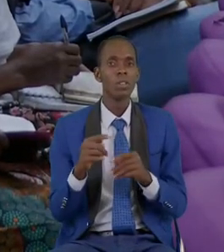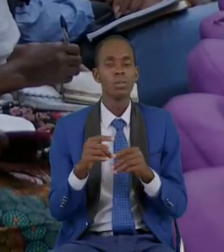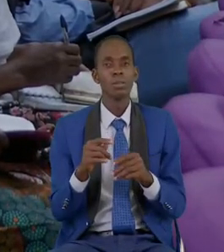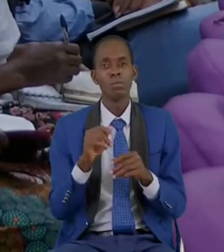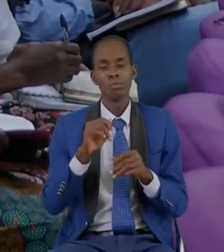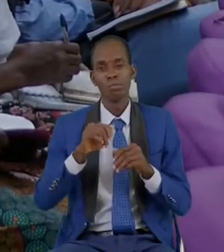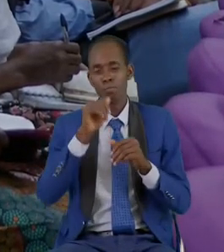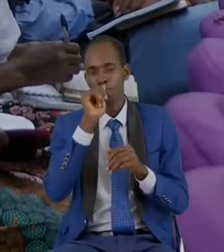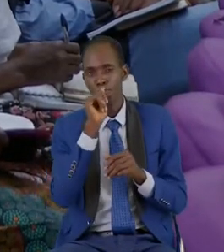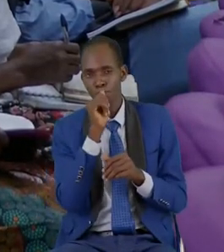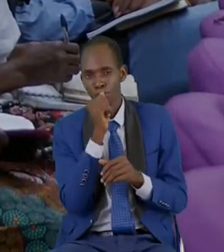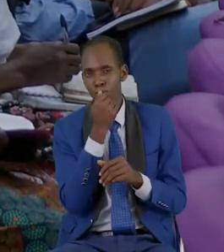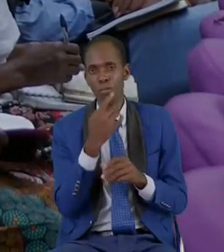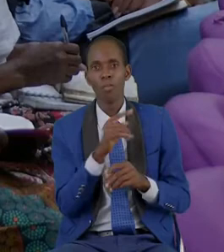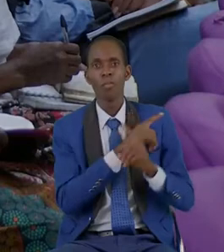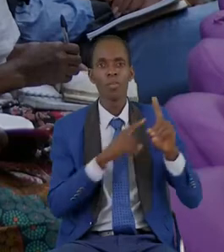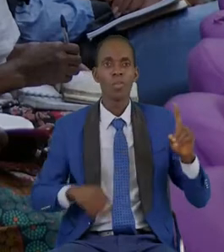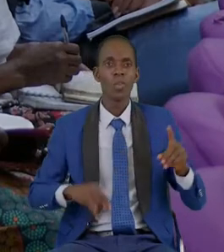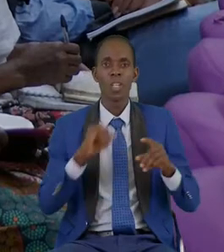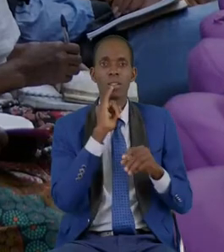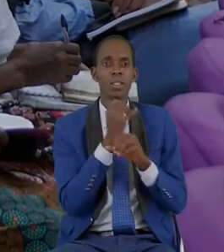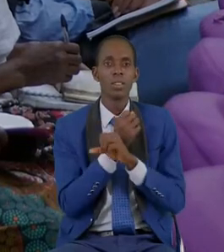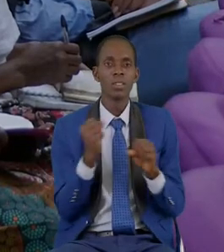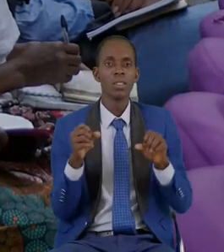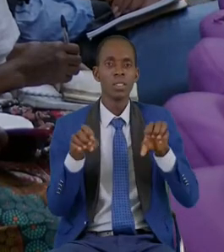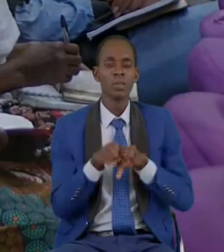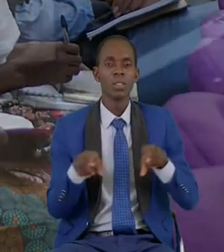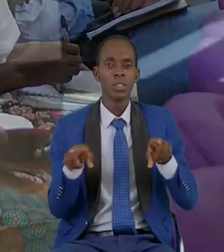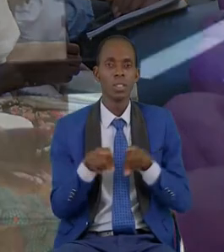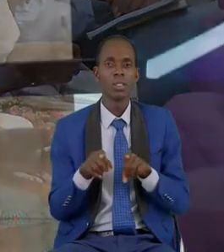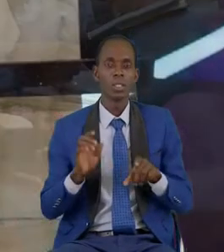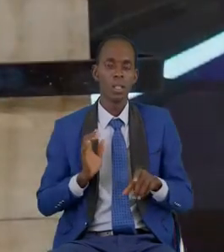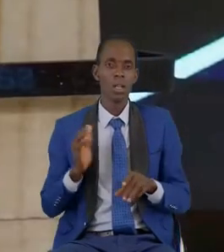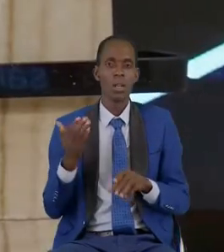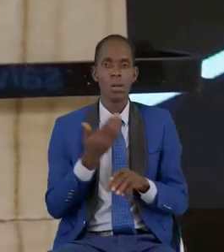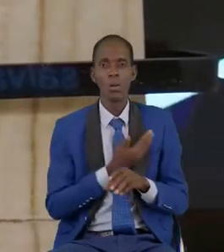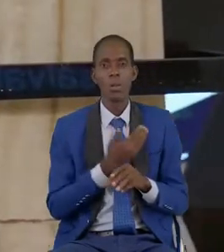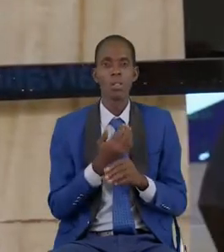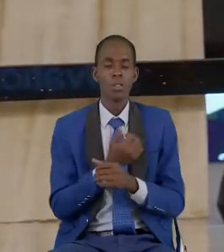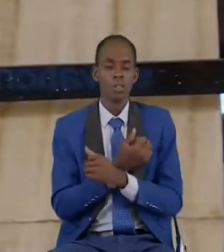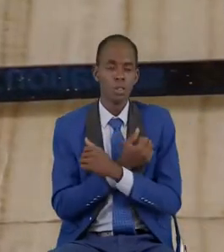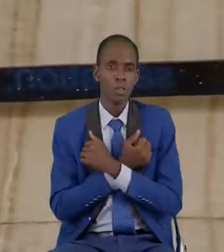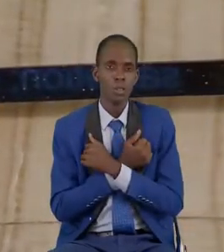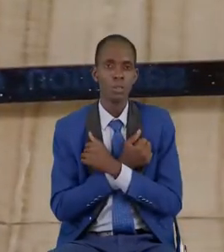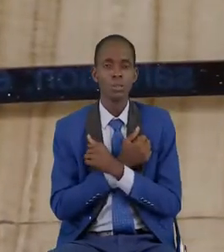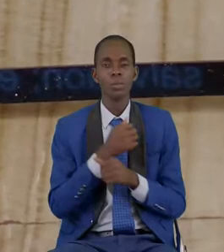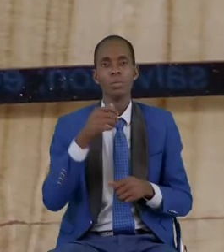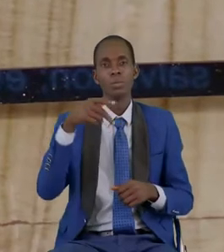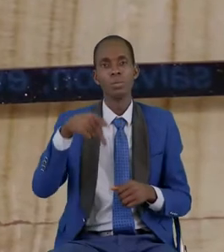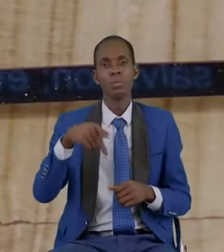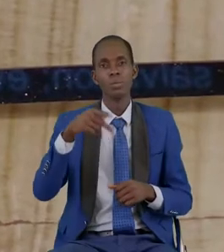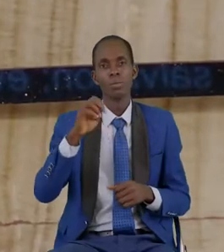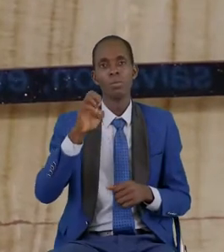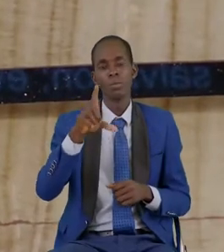is salvation, even as our beloved brother Paul. Look at